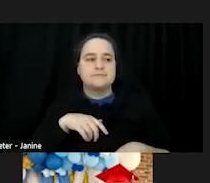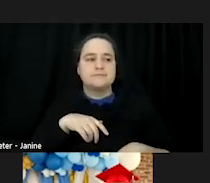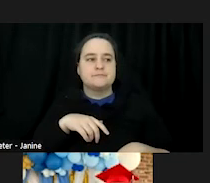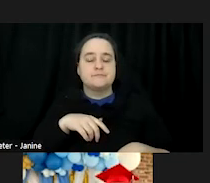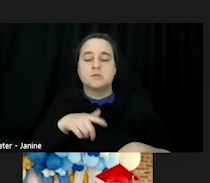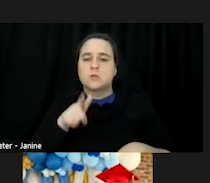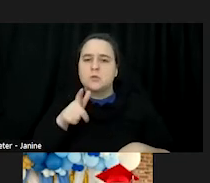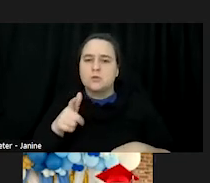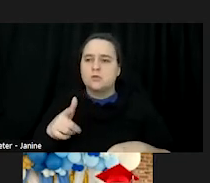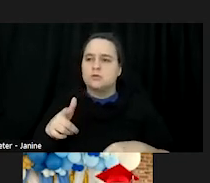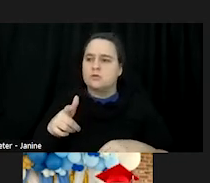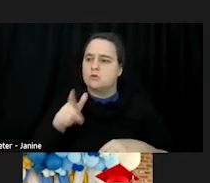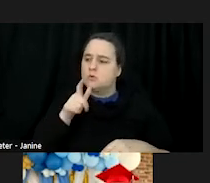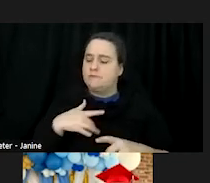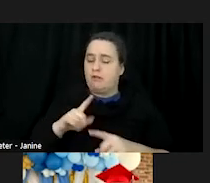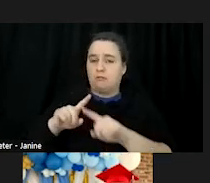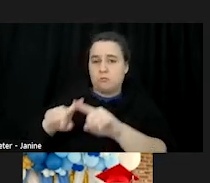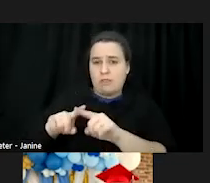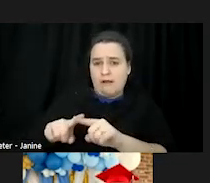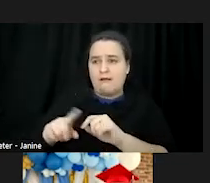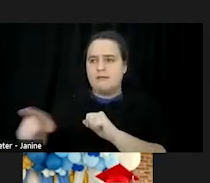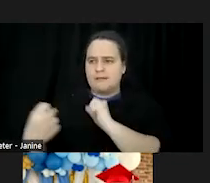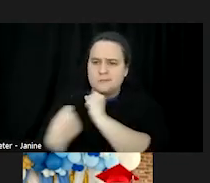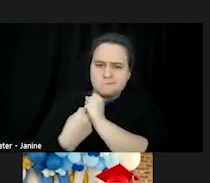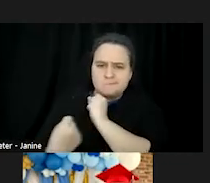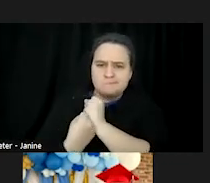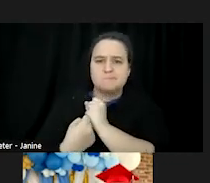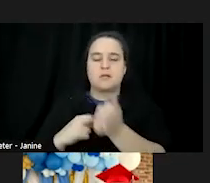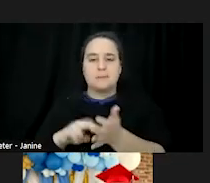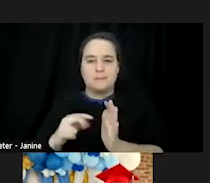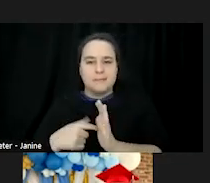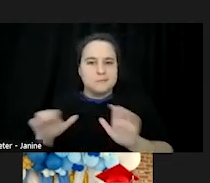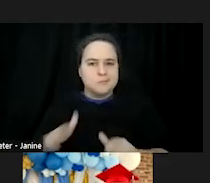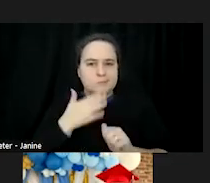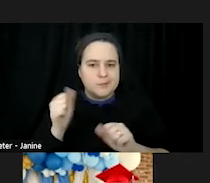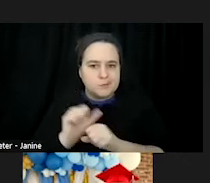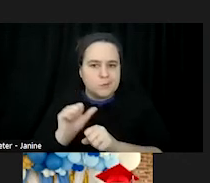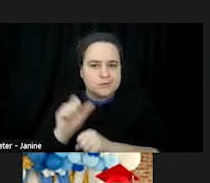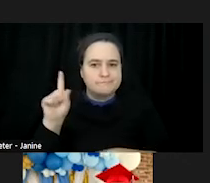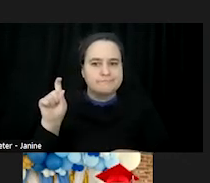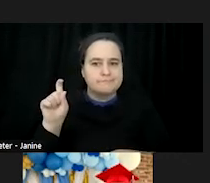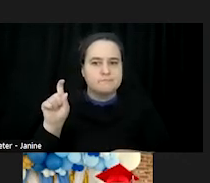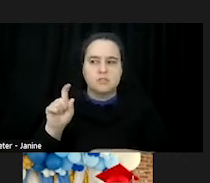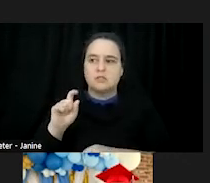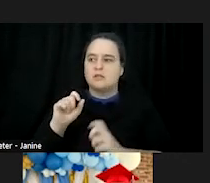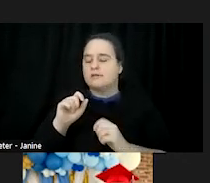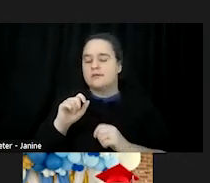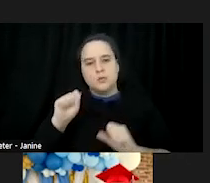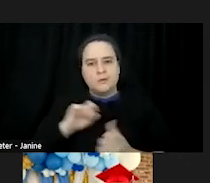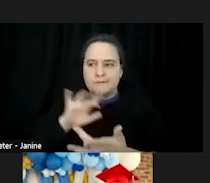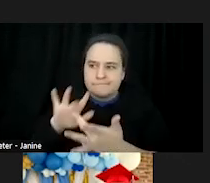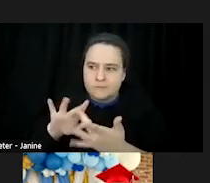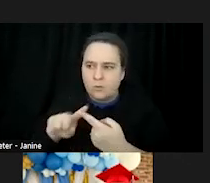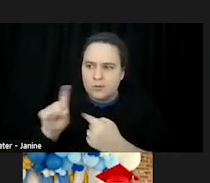you can count on and is really supporting you so that you're actually doing your best and you can go to when you need